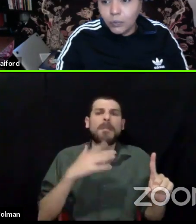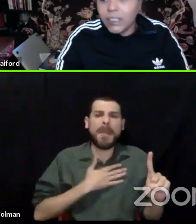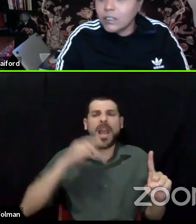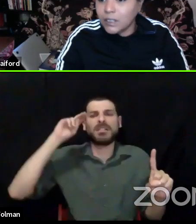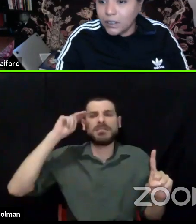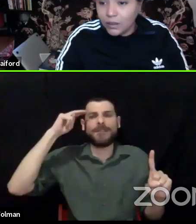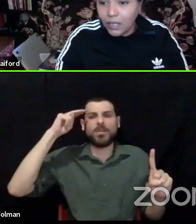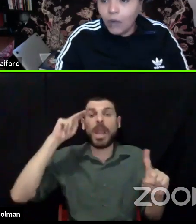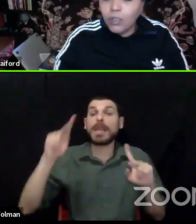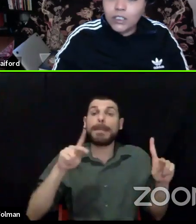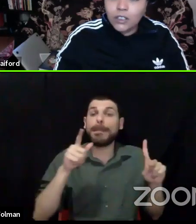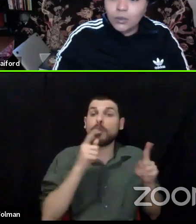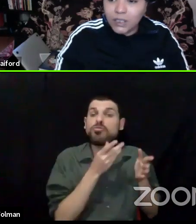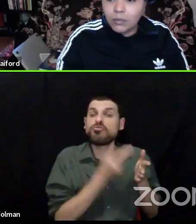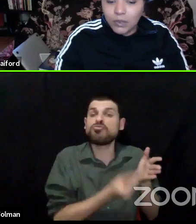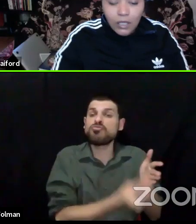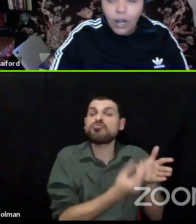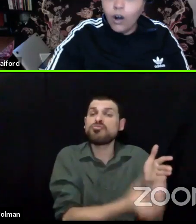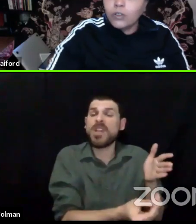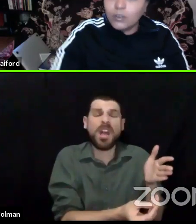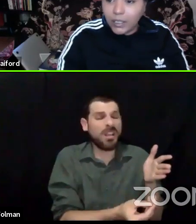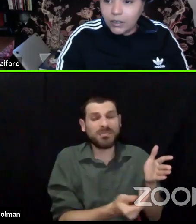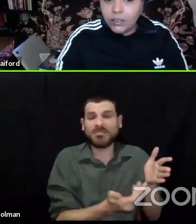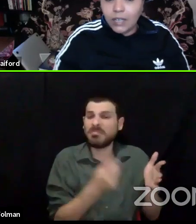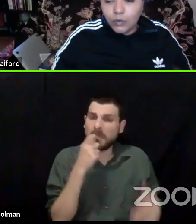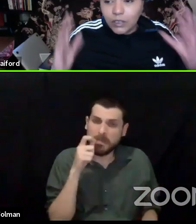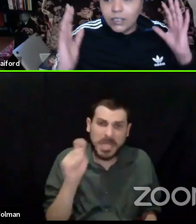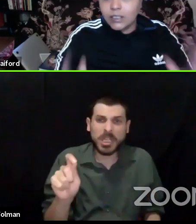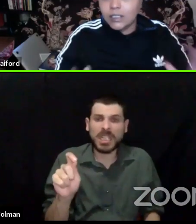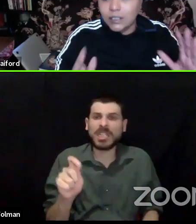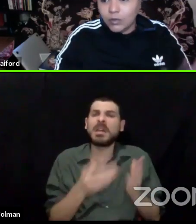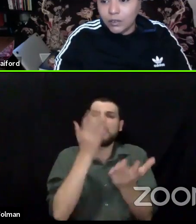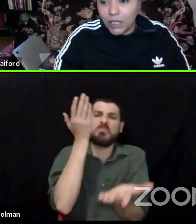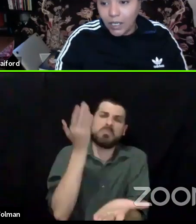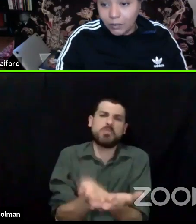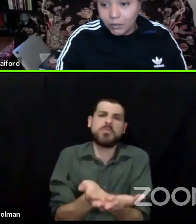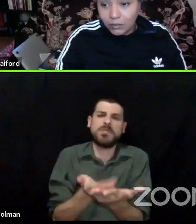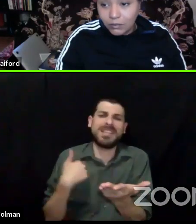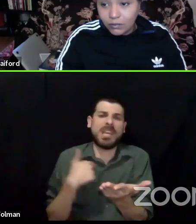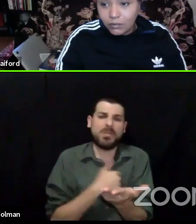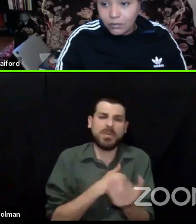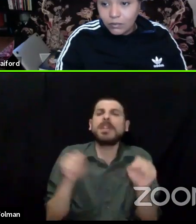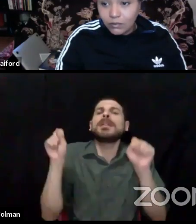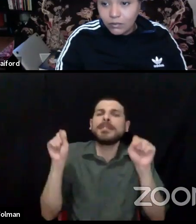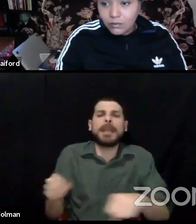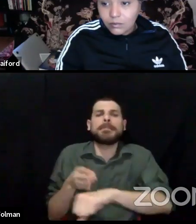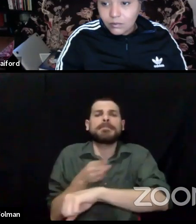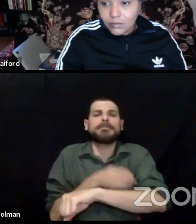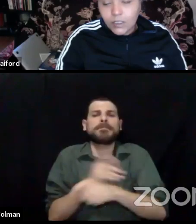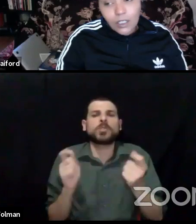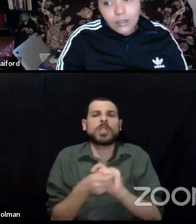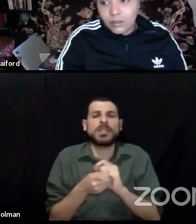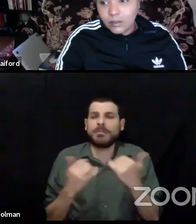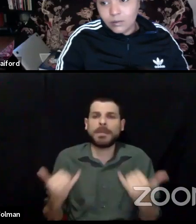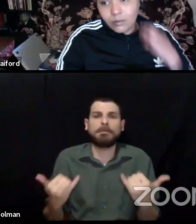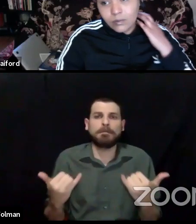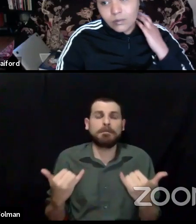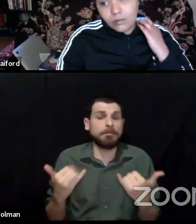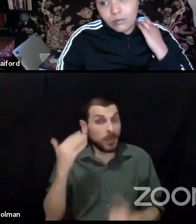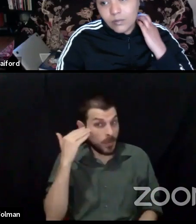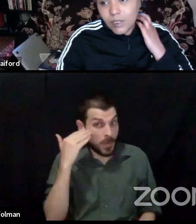future, period. I want to show them something on the record that really exists in real time. That's what's up. You know?